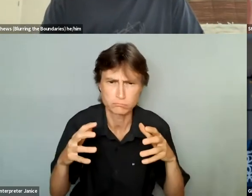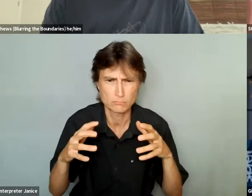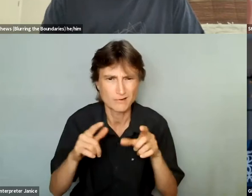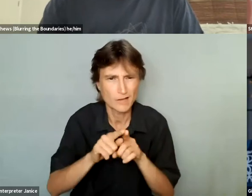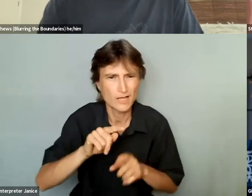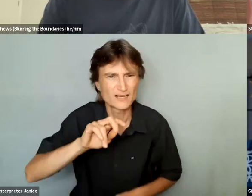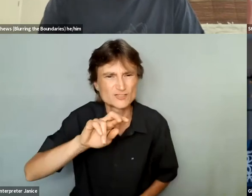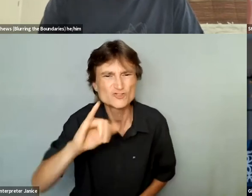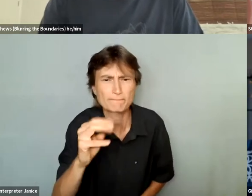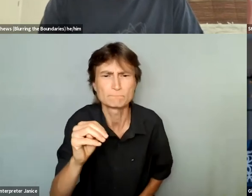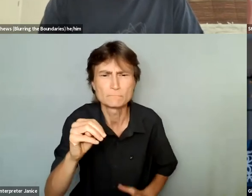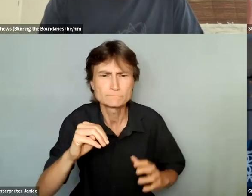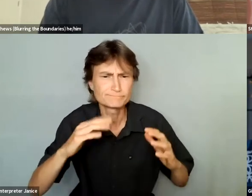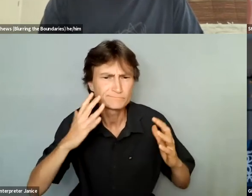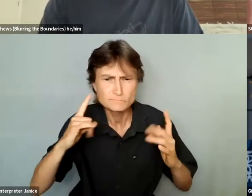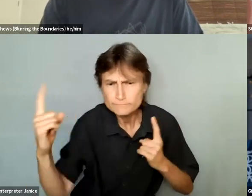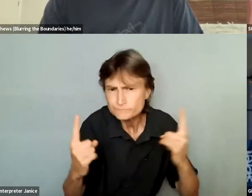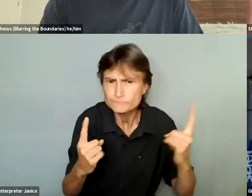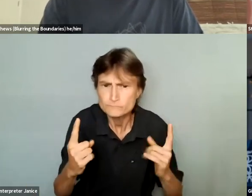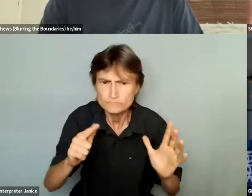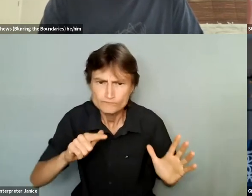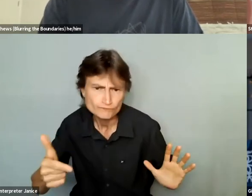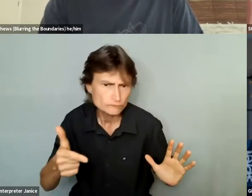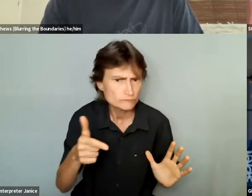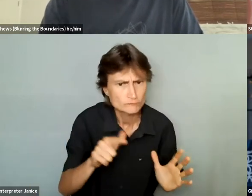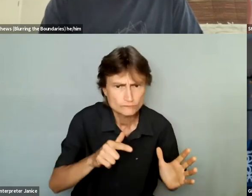these jam sessions, or even how we even